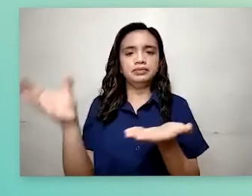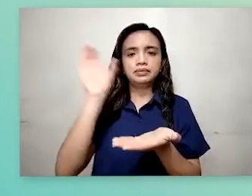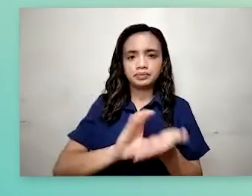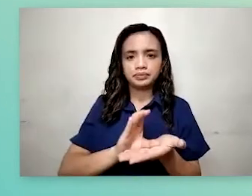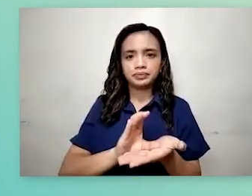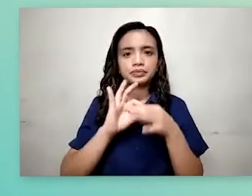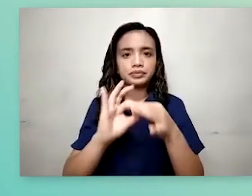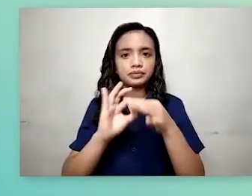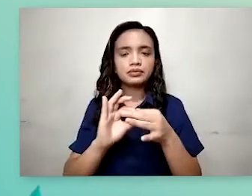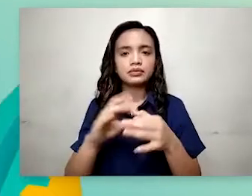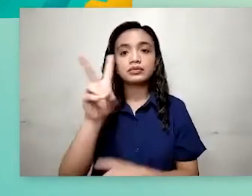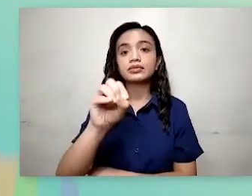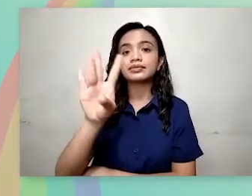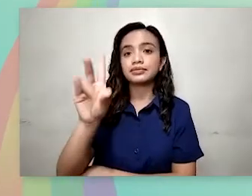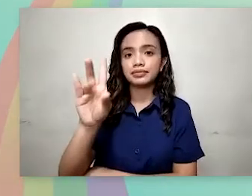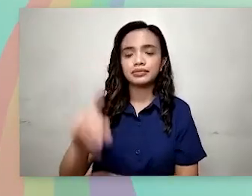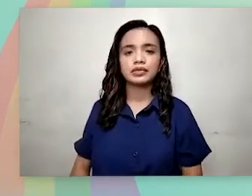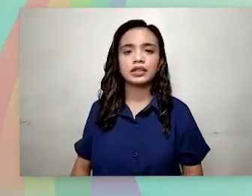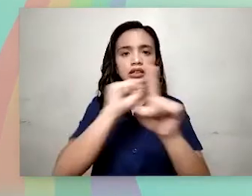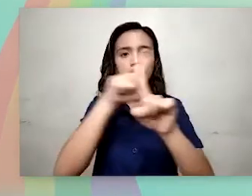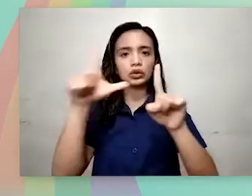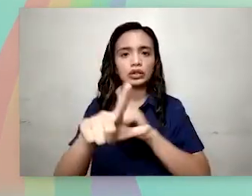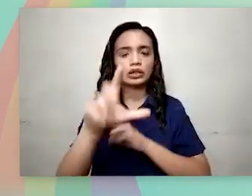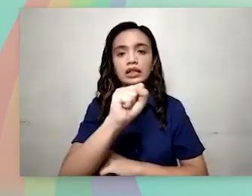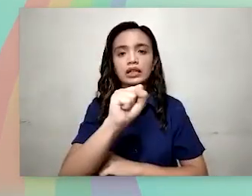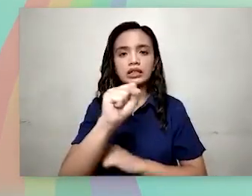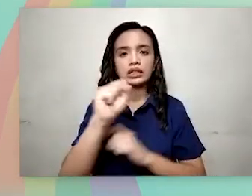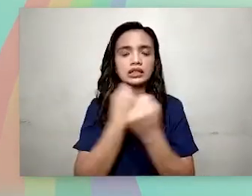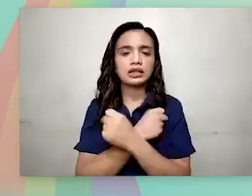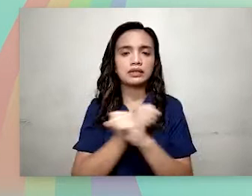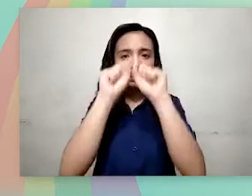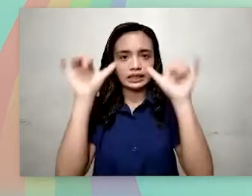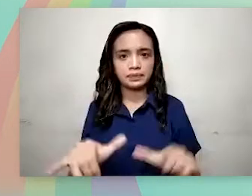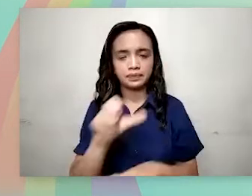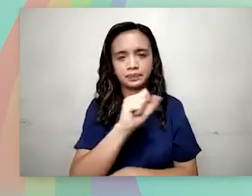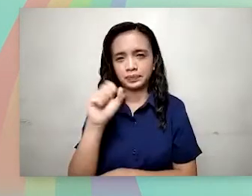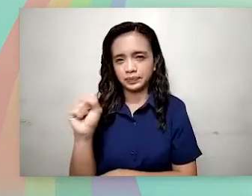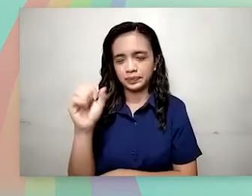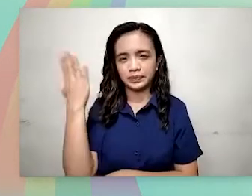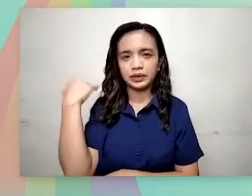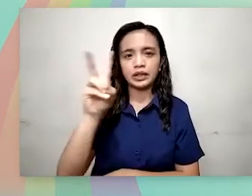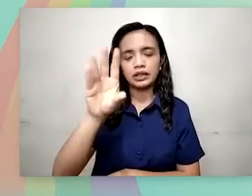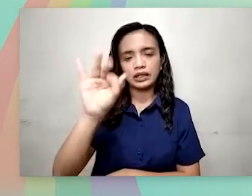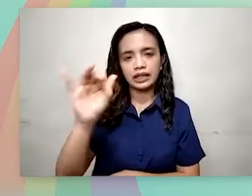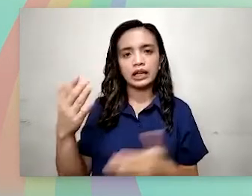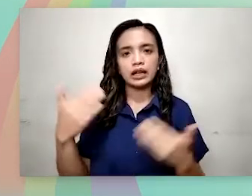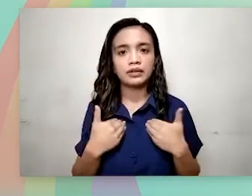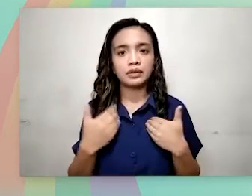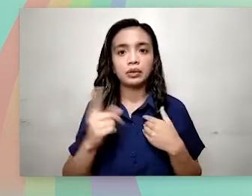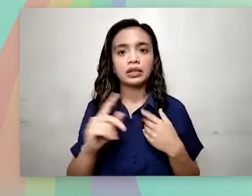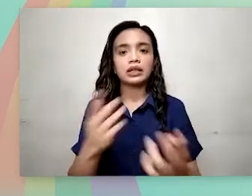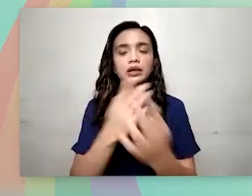investments from the National Confederation of Cooperatives in 2017, Social Security System in 2019, and Home